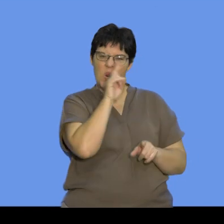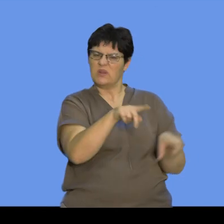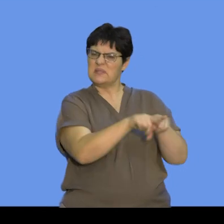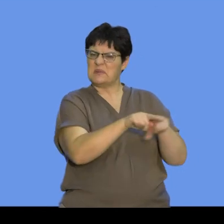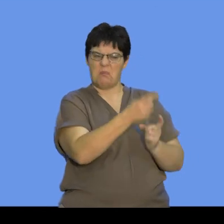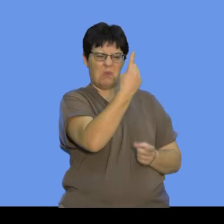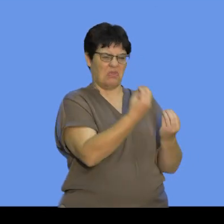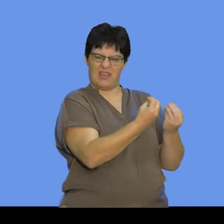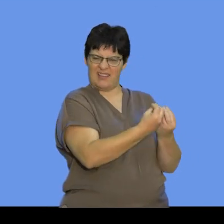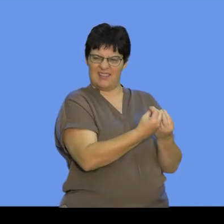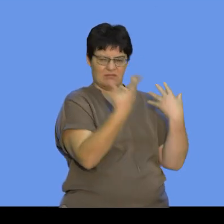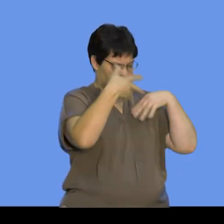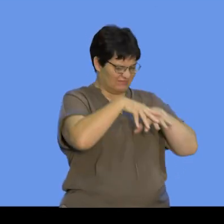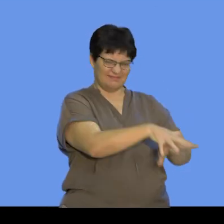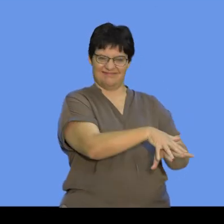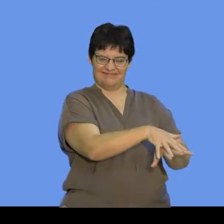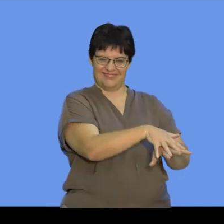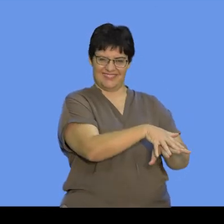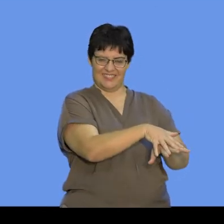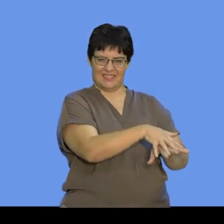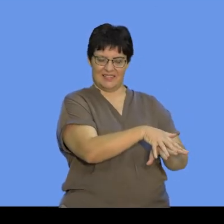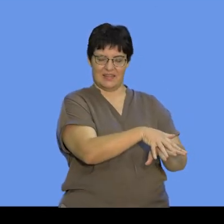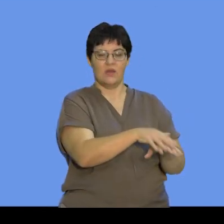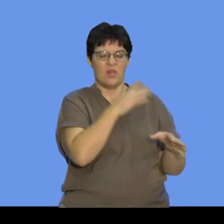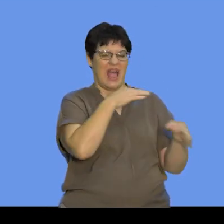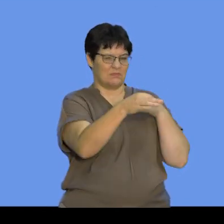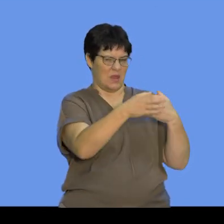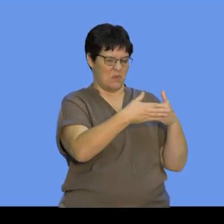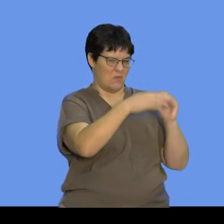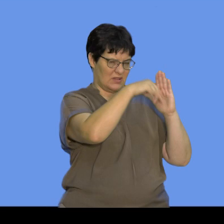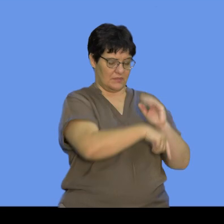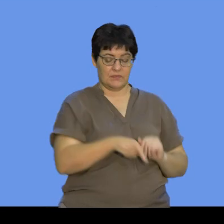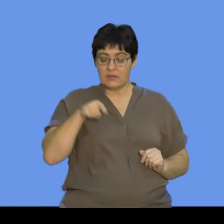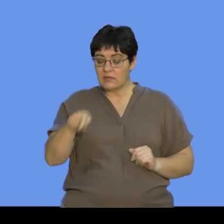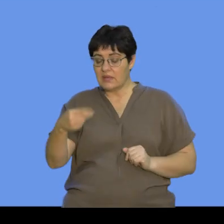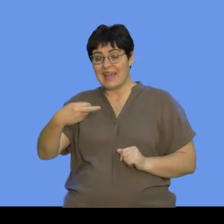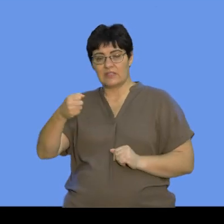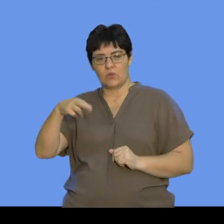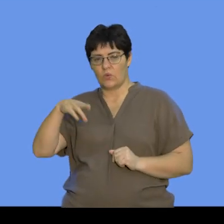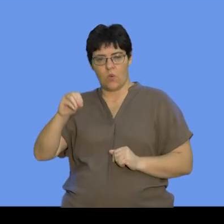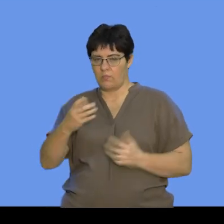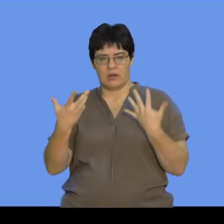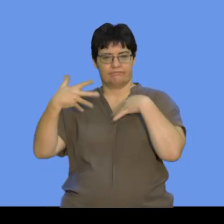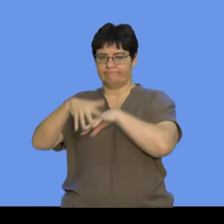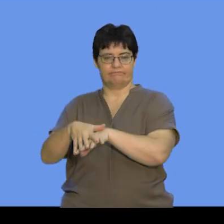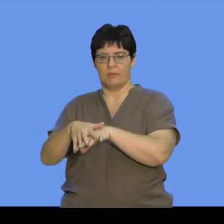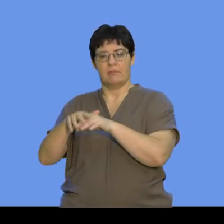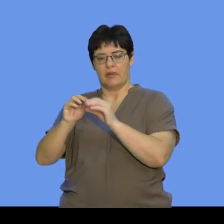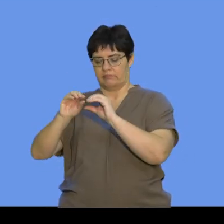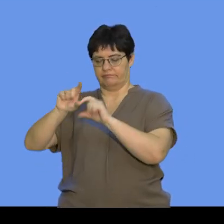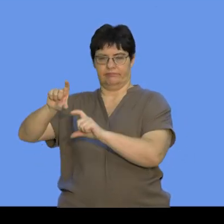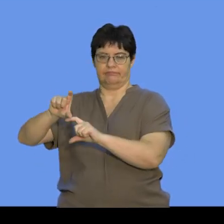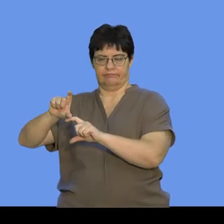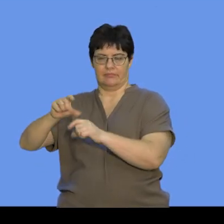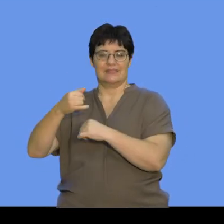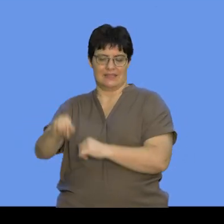It's uniform in what respect, okay? Hetero means non-uniform, okay? So those